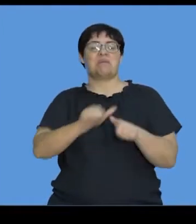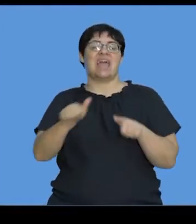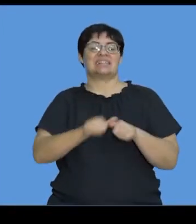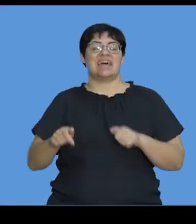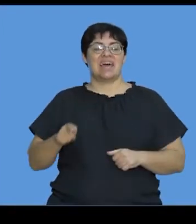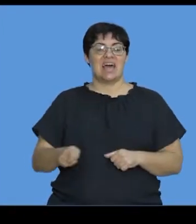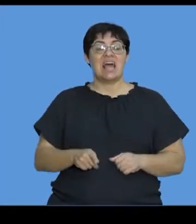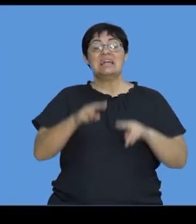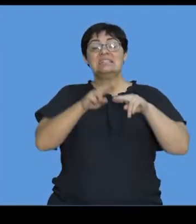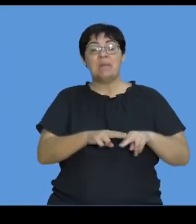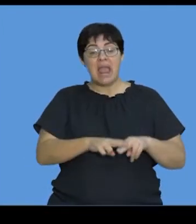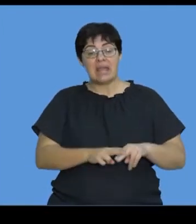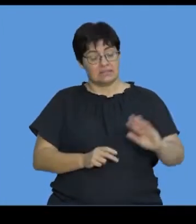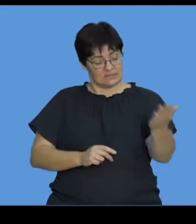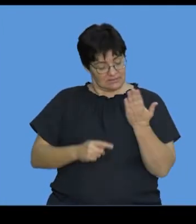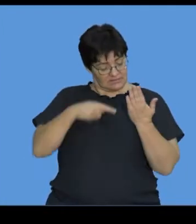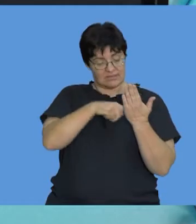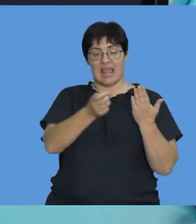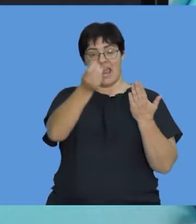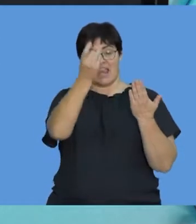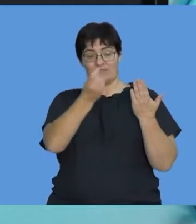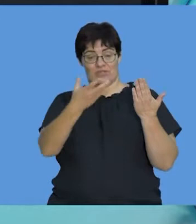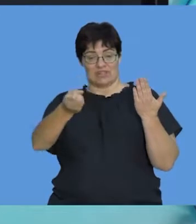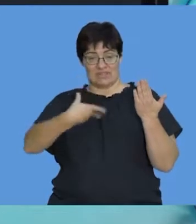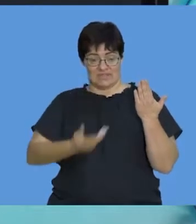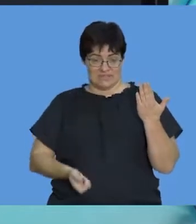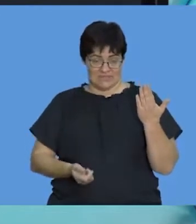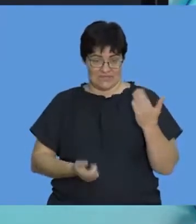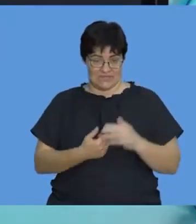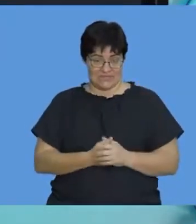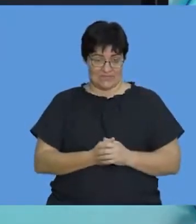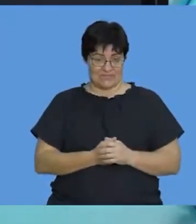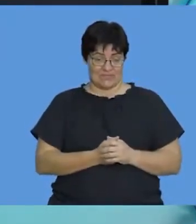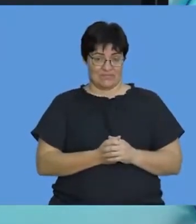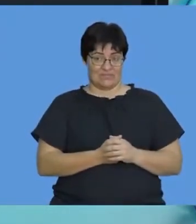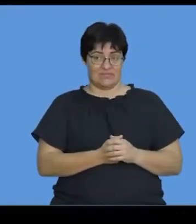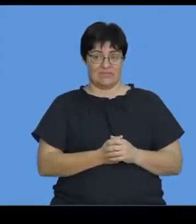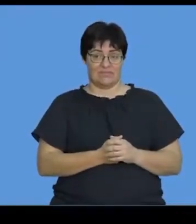It depends on the information we're given. All right? So